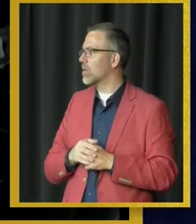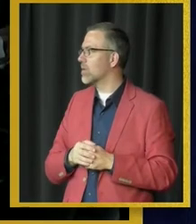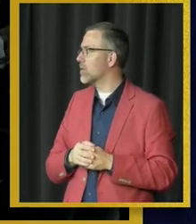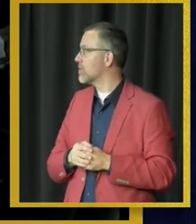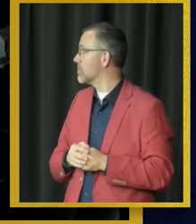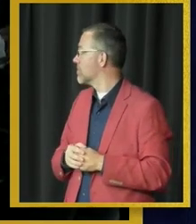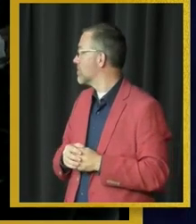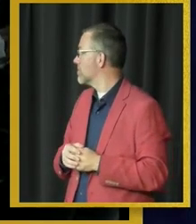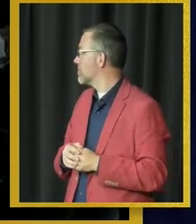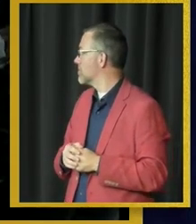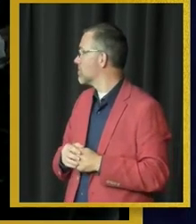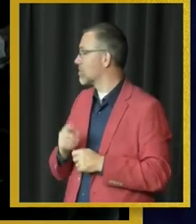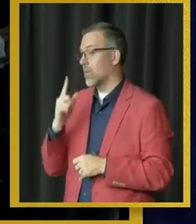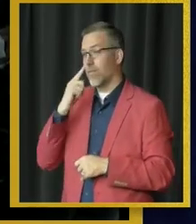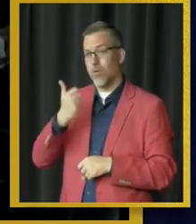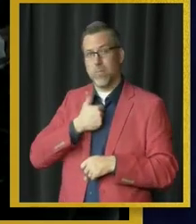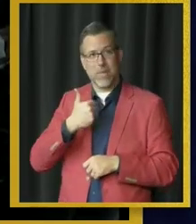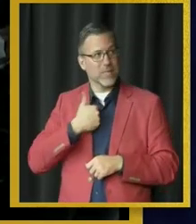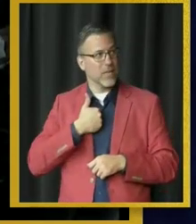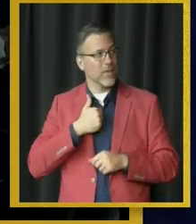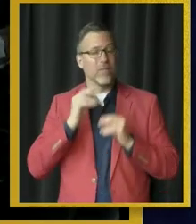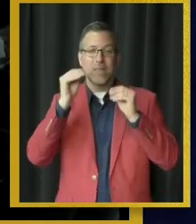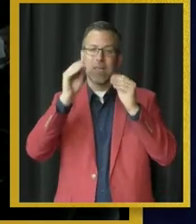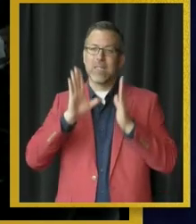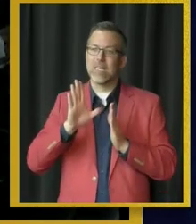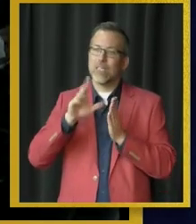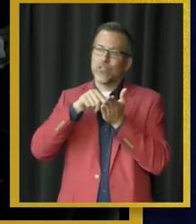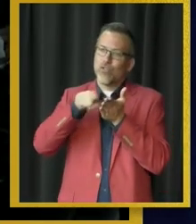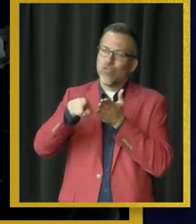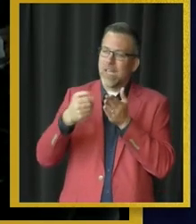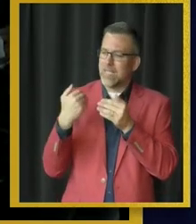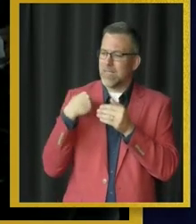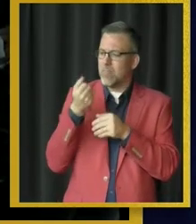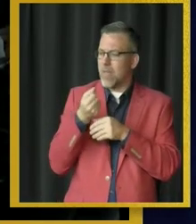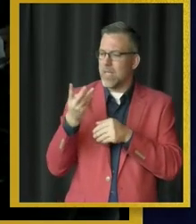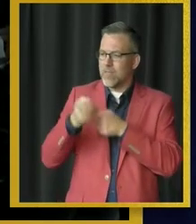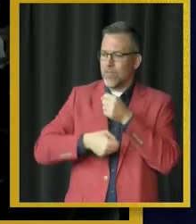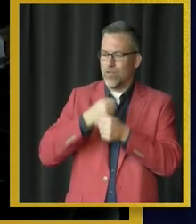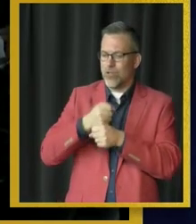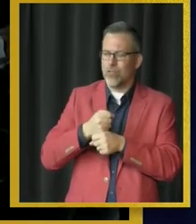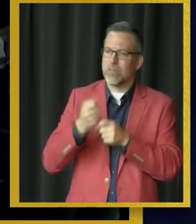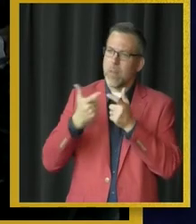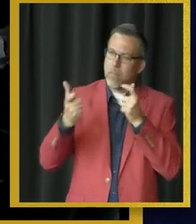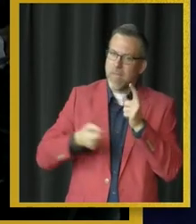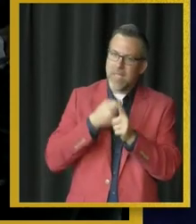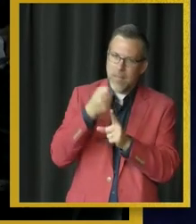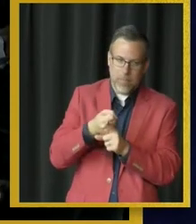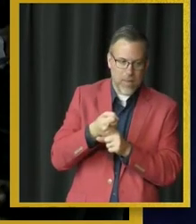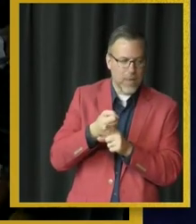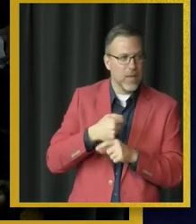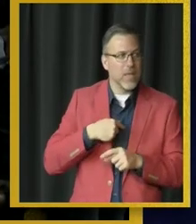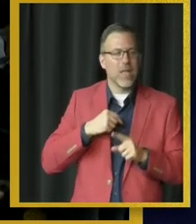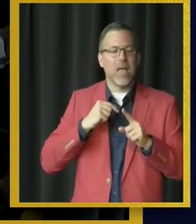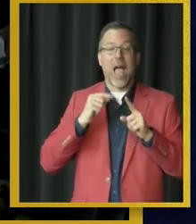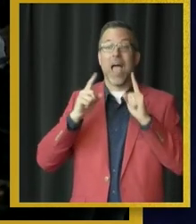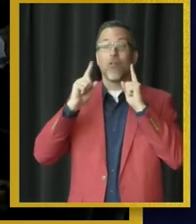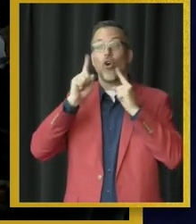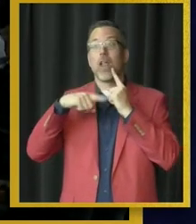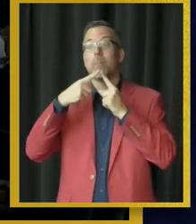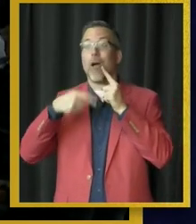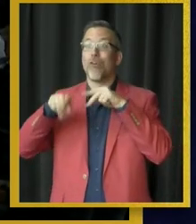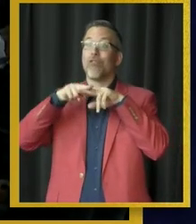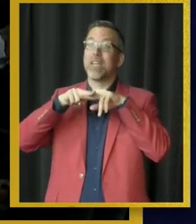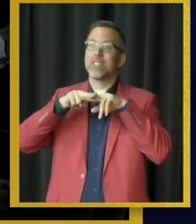me personally, the teacher raises the past few years have had a huge impact. I had heard about raises for so long, but never